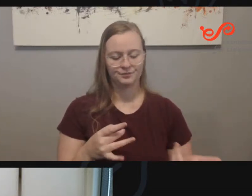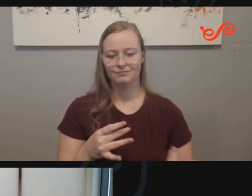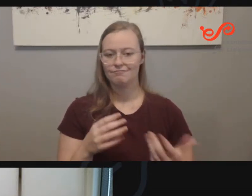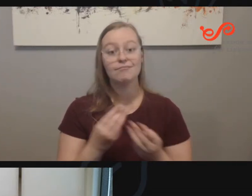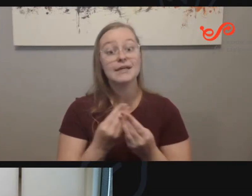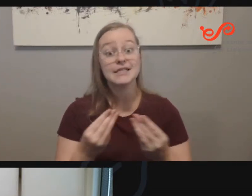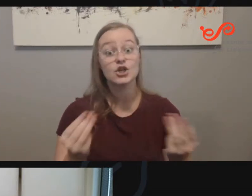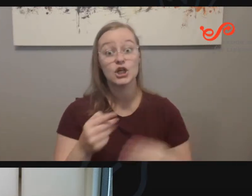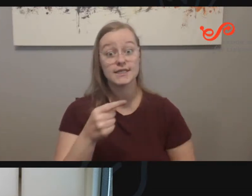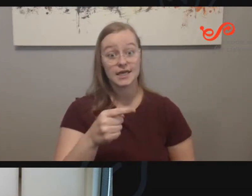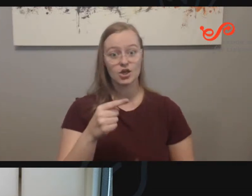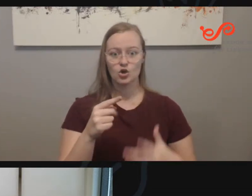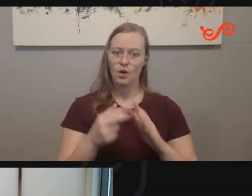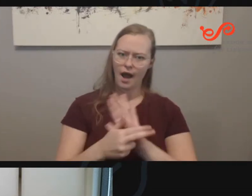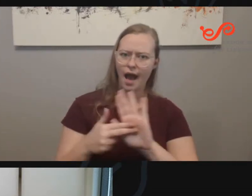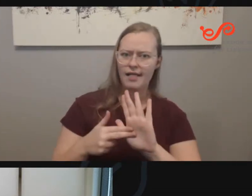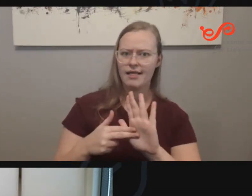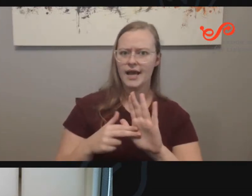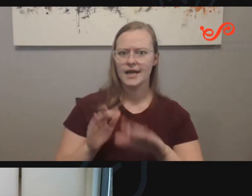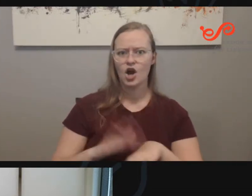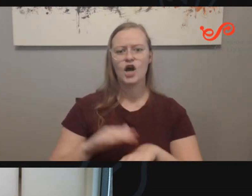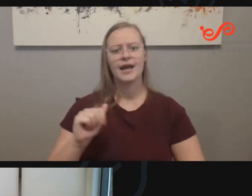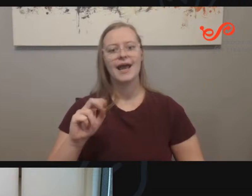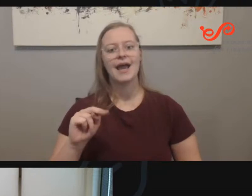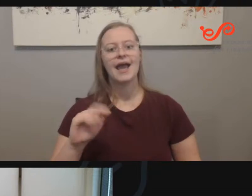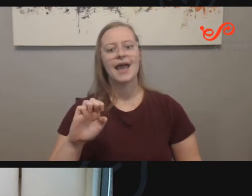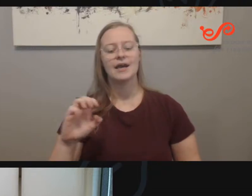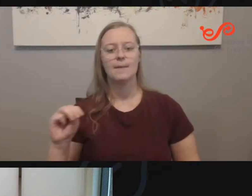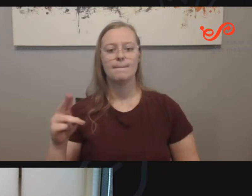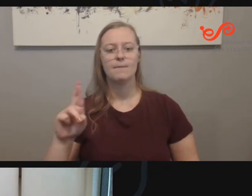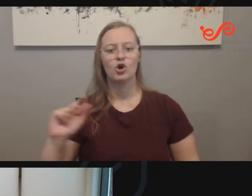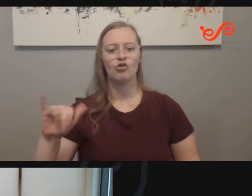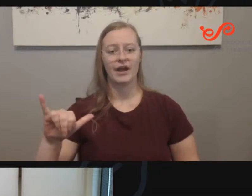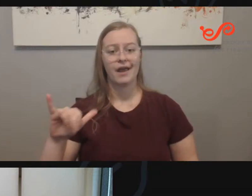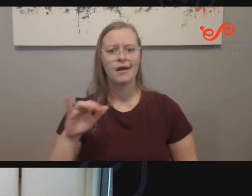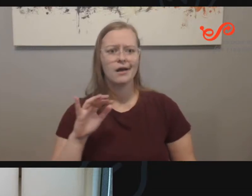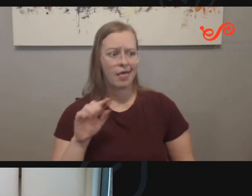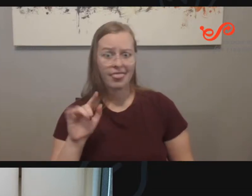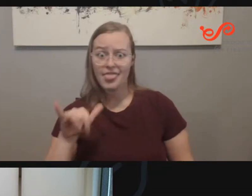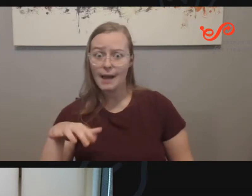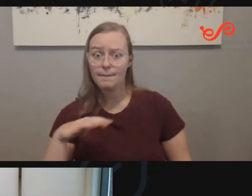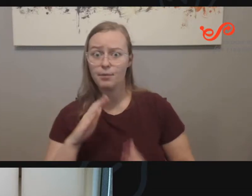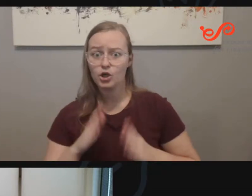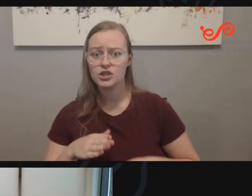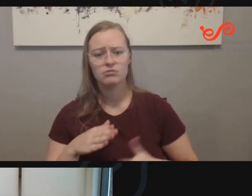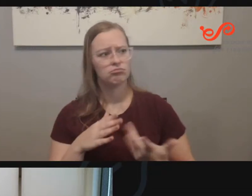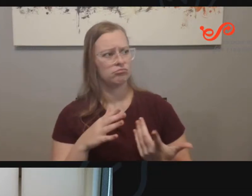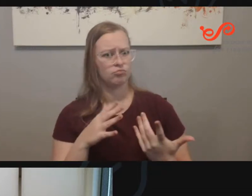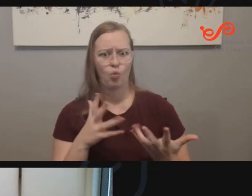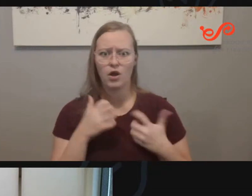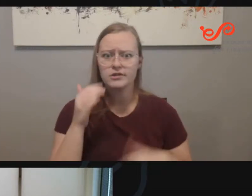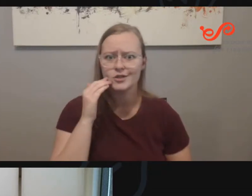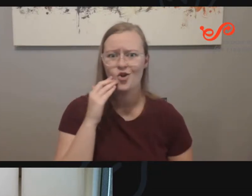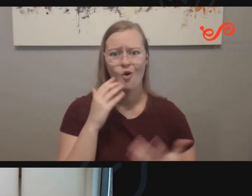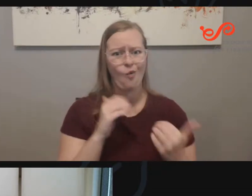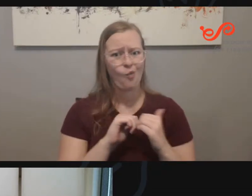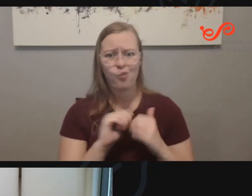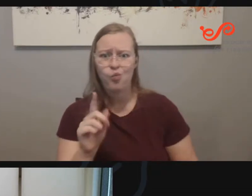materials that you had highlighted on Anne Murray, and they were curious where they could find other information around that.